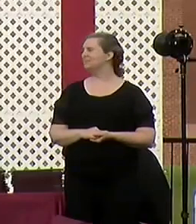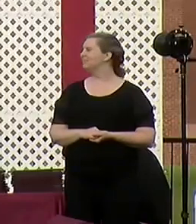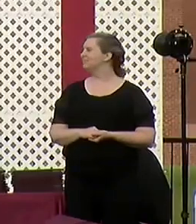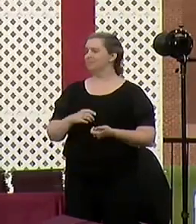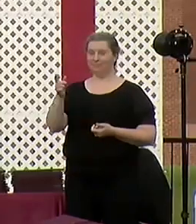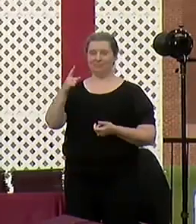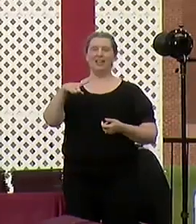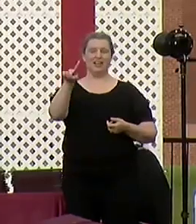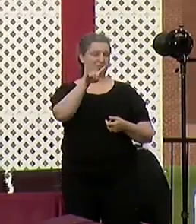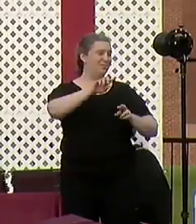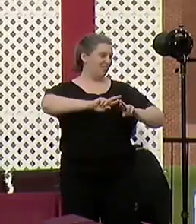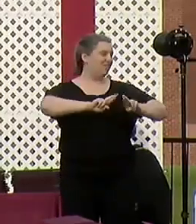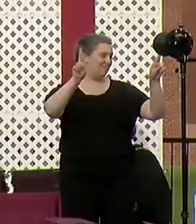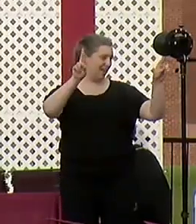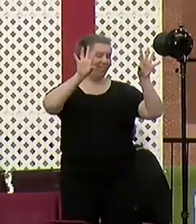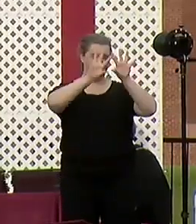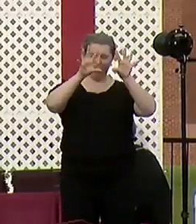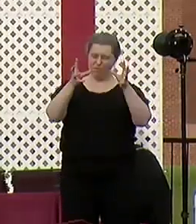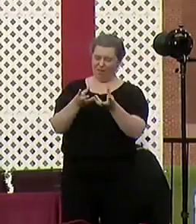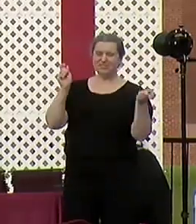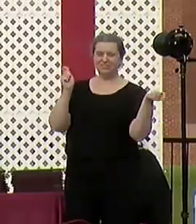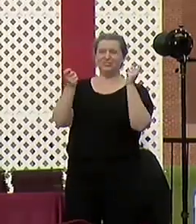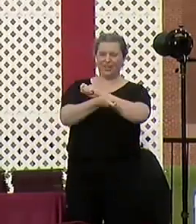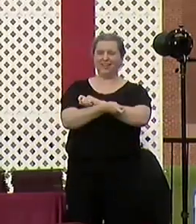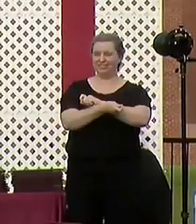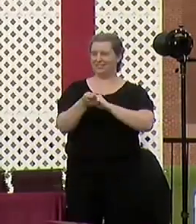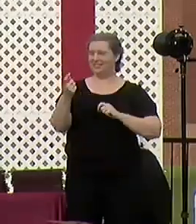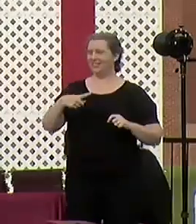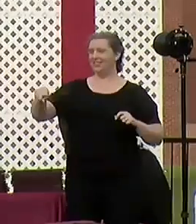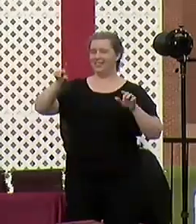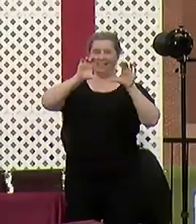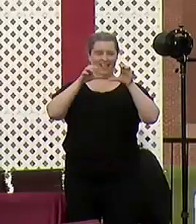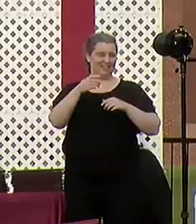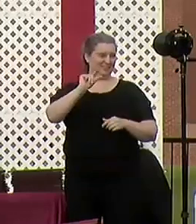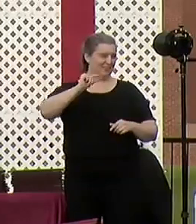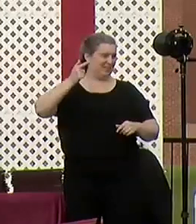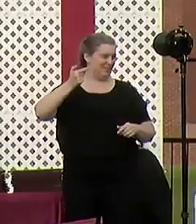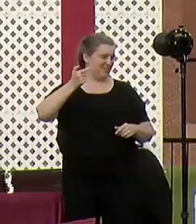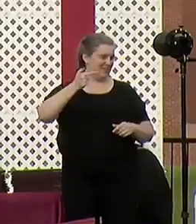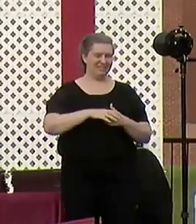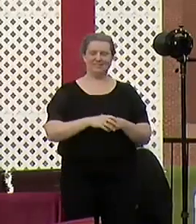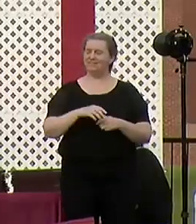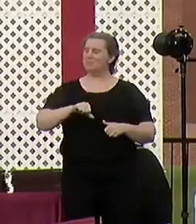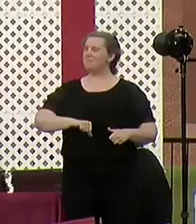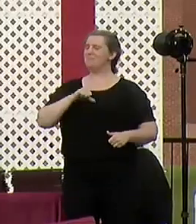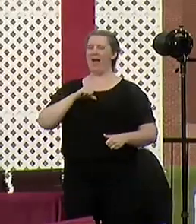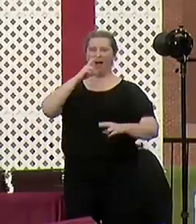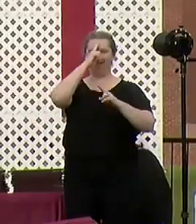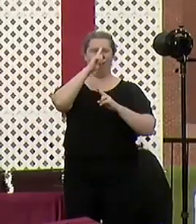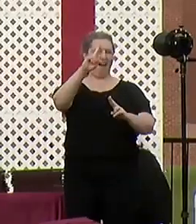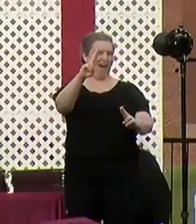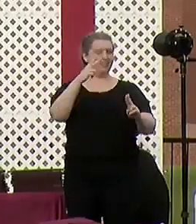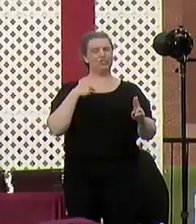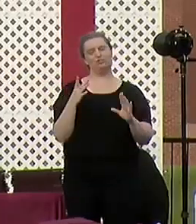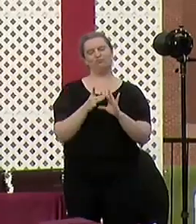And you are indeed ready to change the world. Granby Memorial High School class of 2021, I am proud and honored to say a